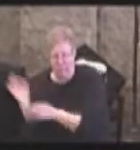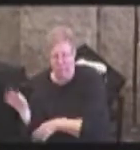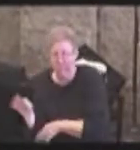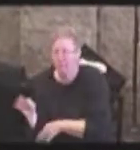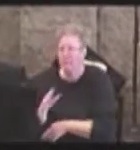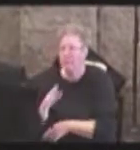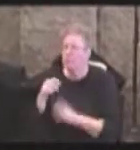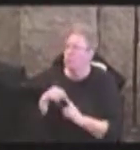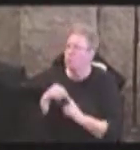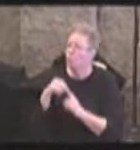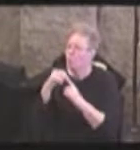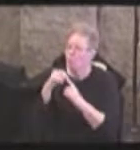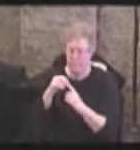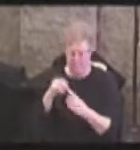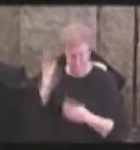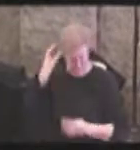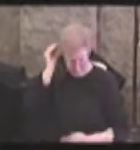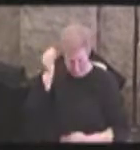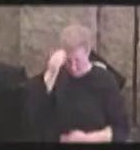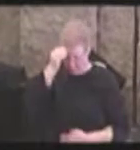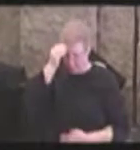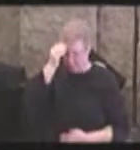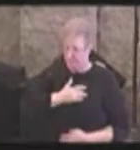unique sound that you will know when you hear it.